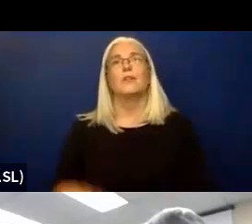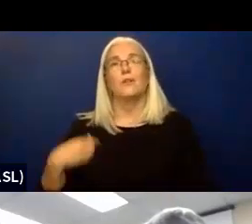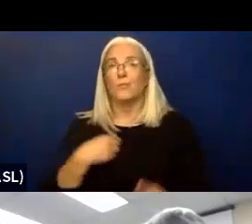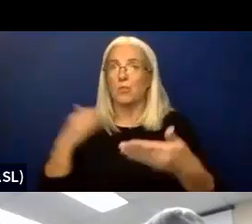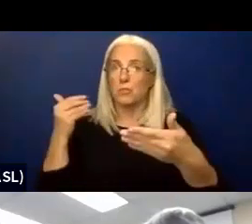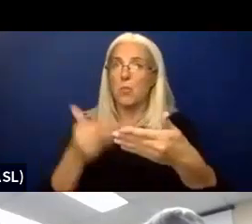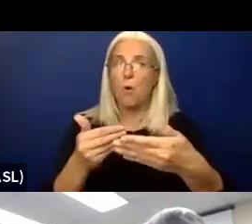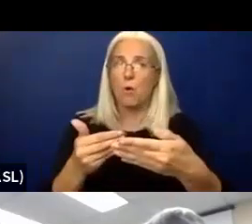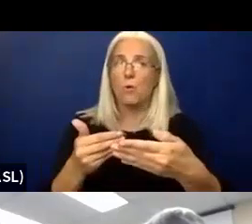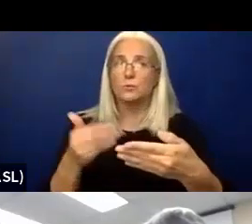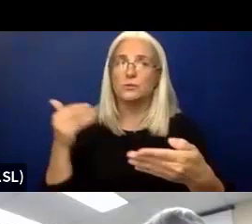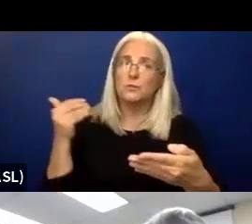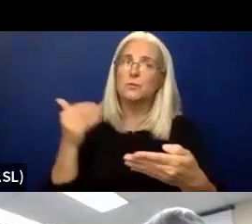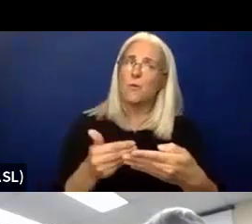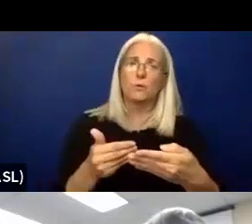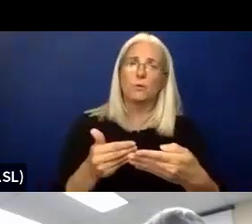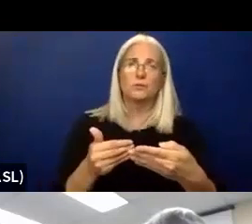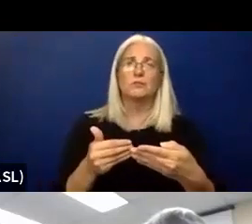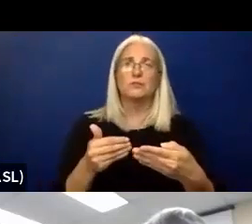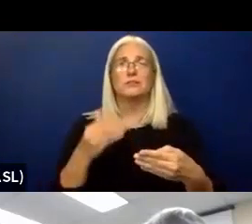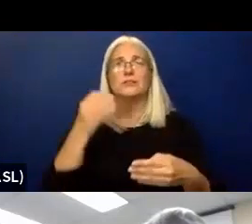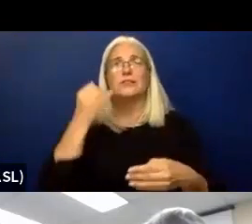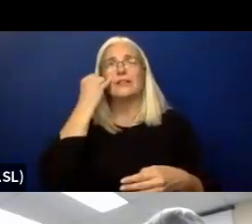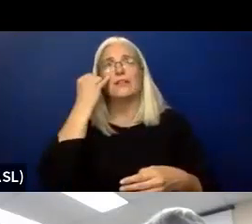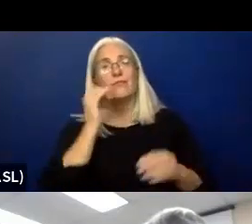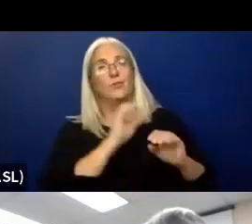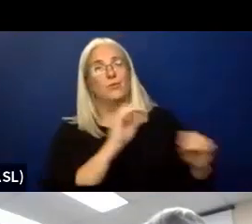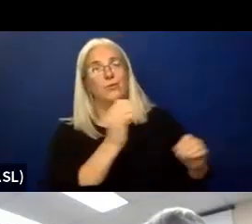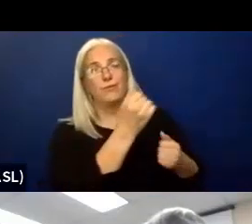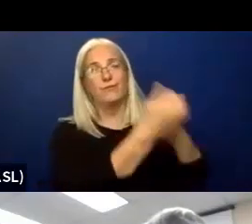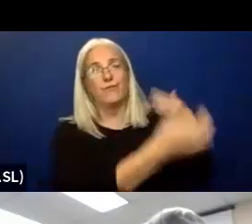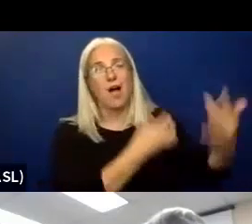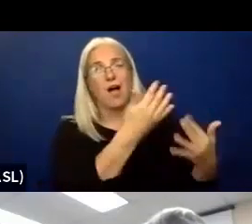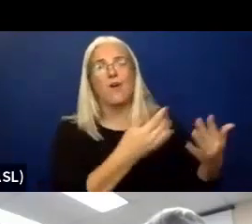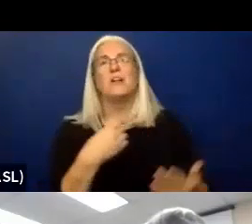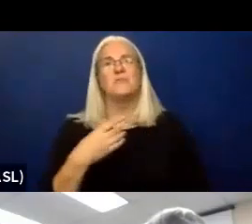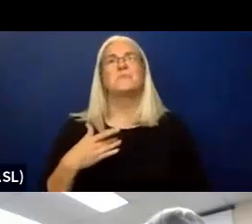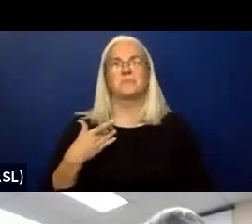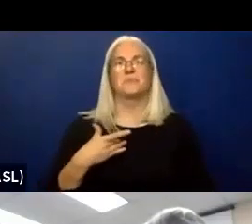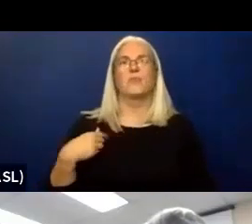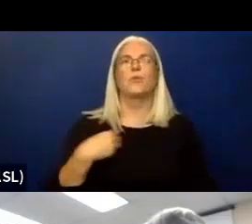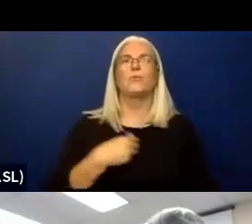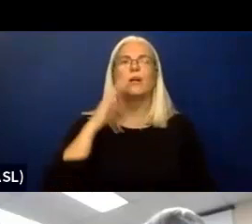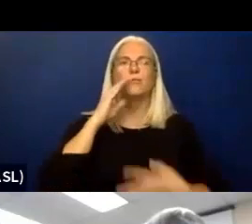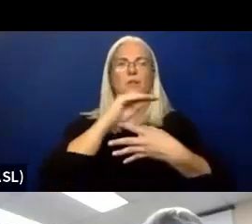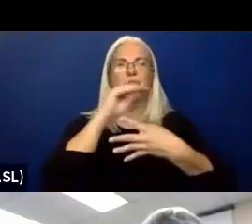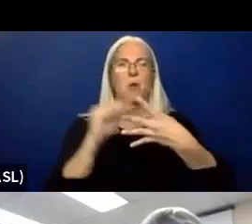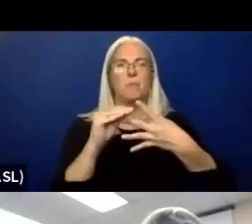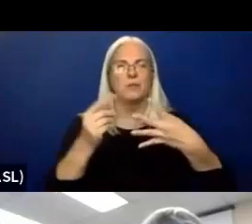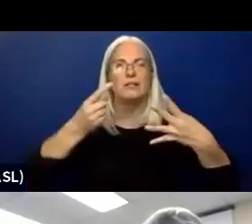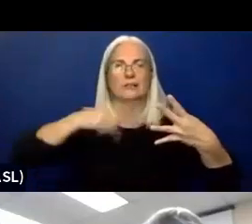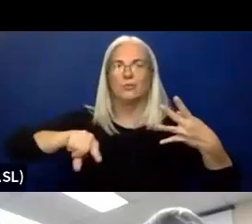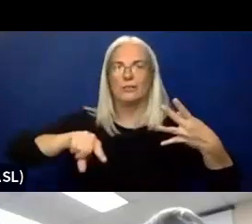If it hadn't been for the fire, I would have been expecting that we'd be in red by next week. So I understand